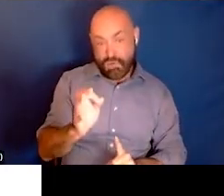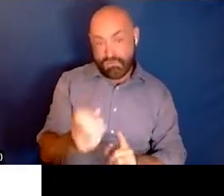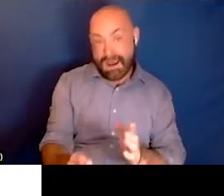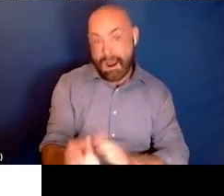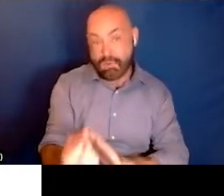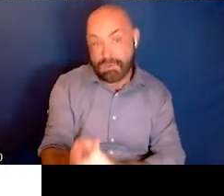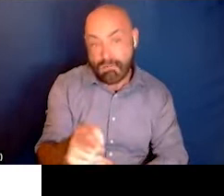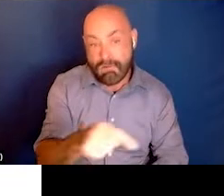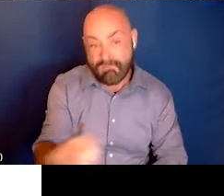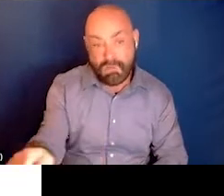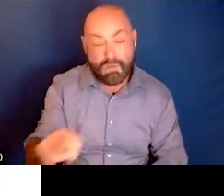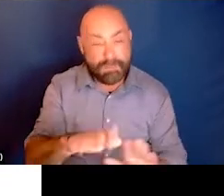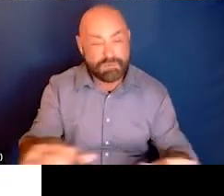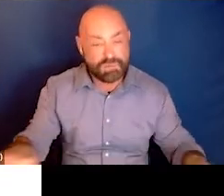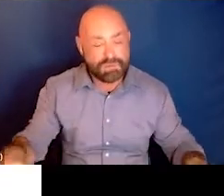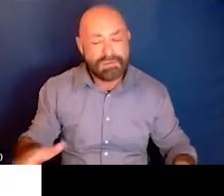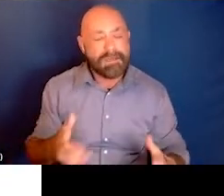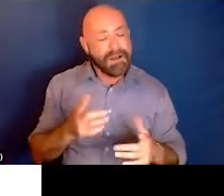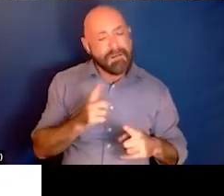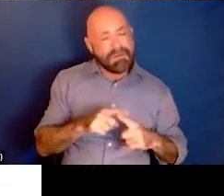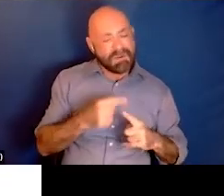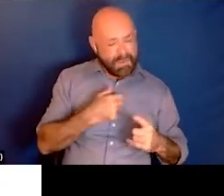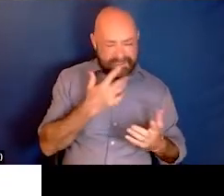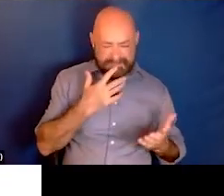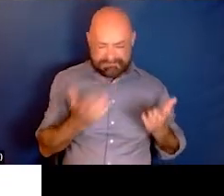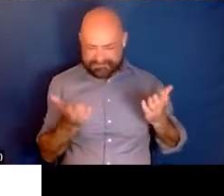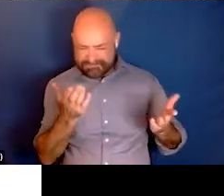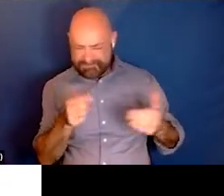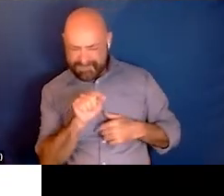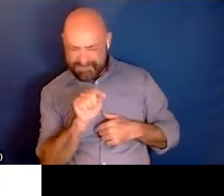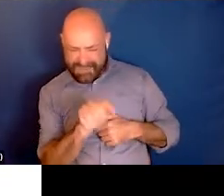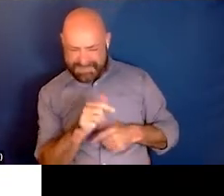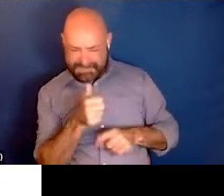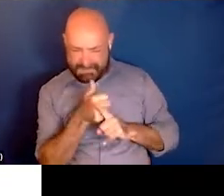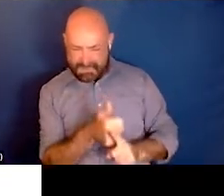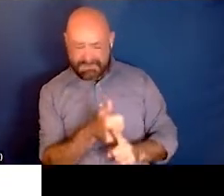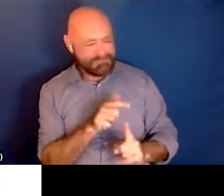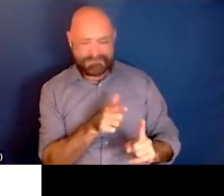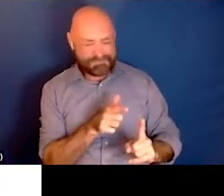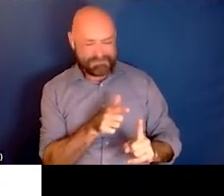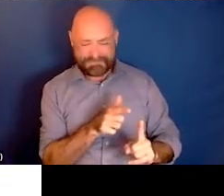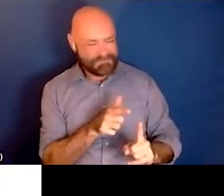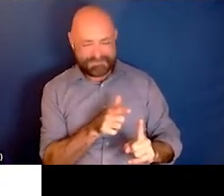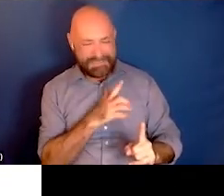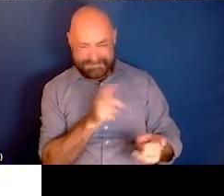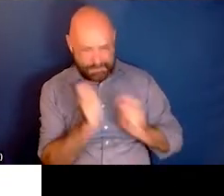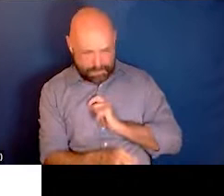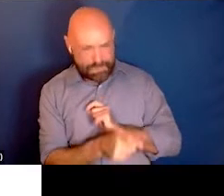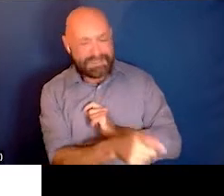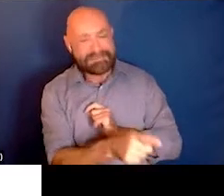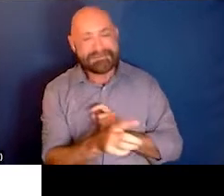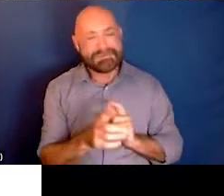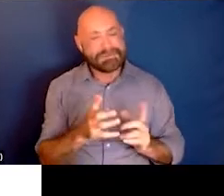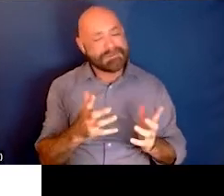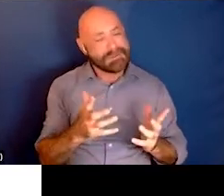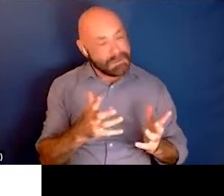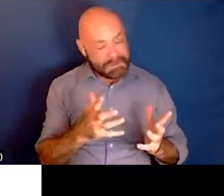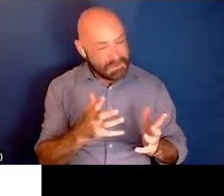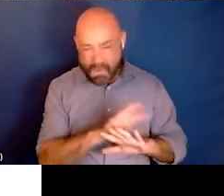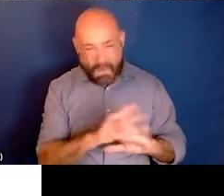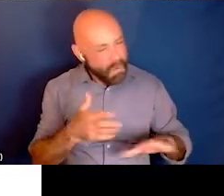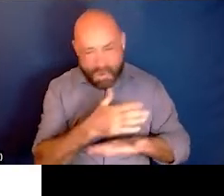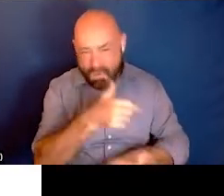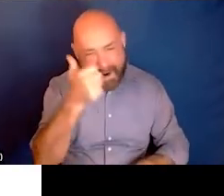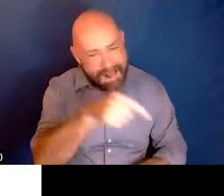and so help us to judge whether the support that we might be considering delivering locally or are delivering locally is likely to work and have an